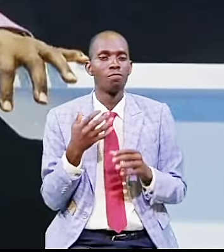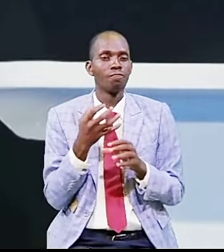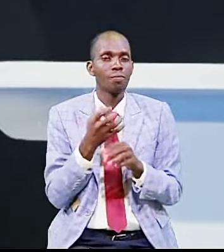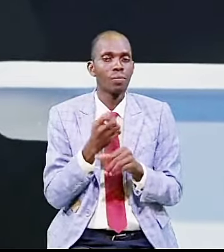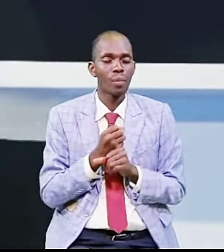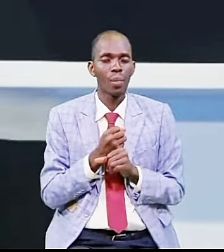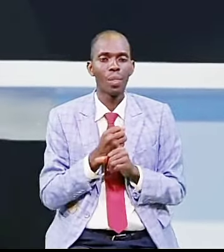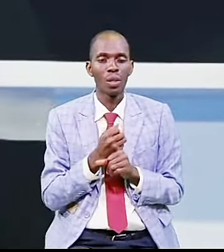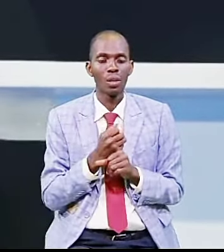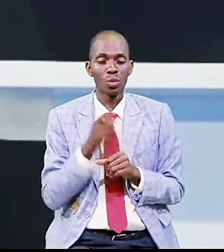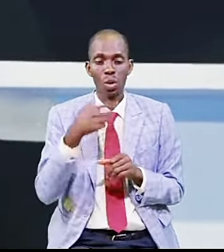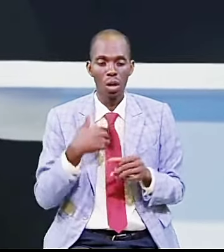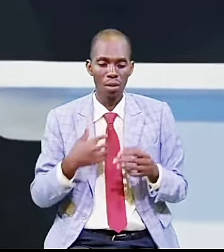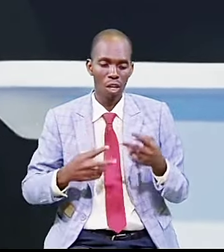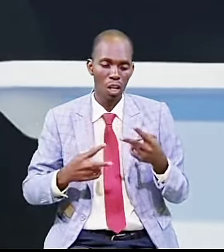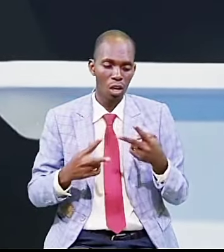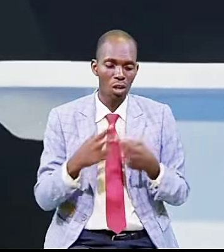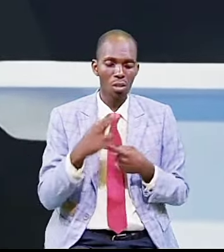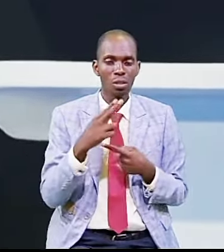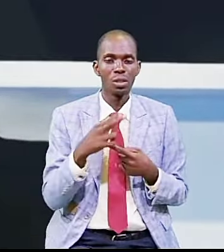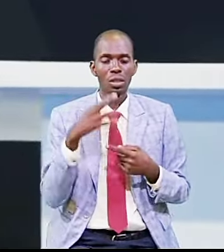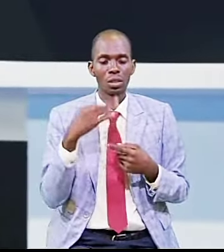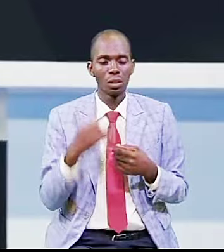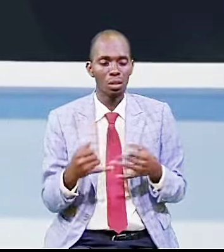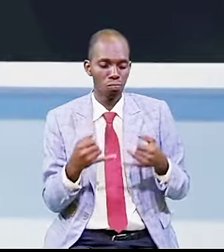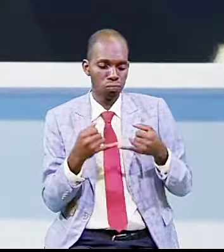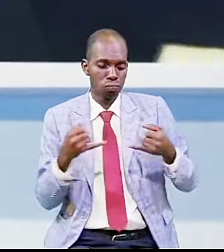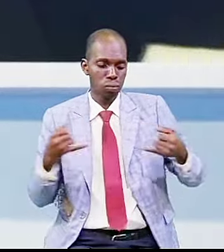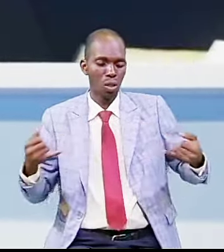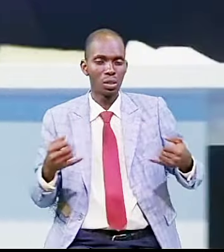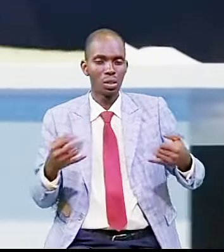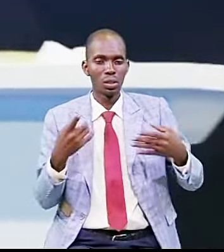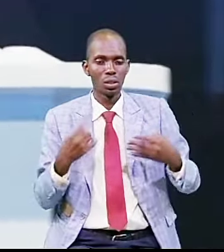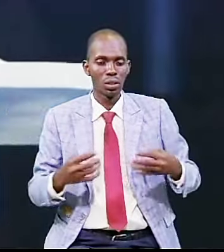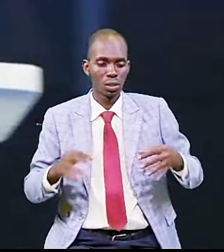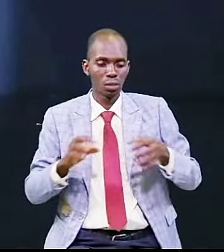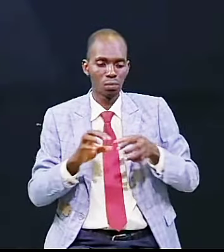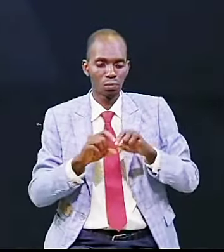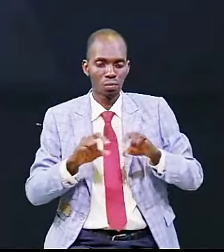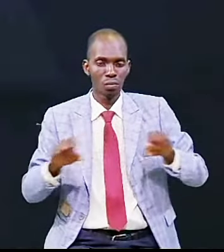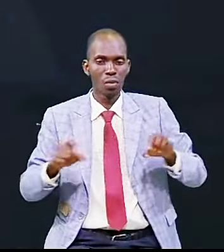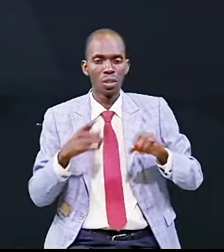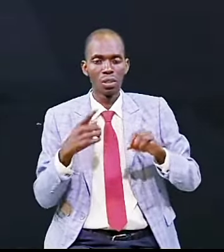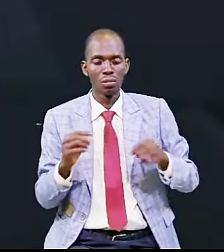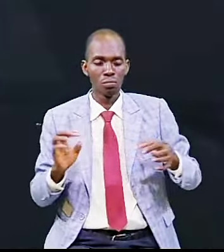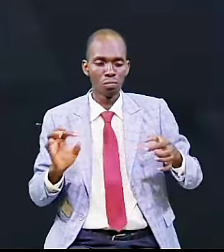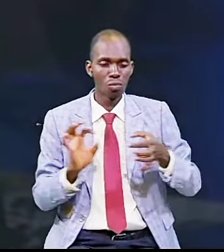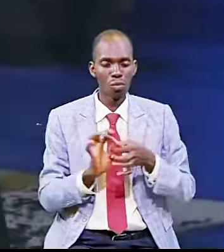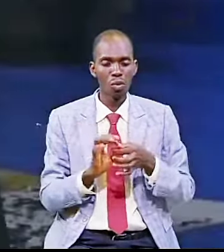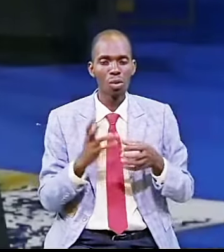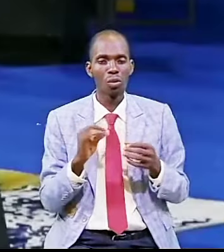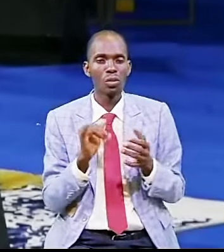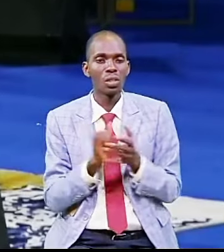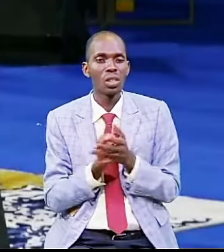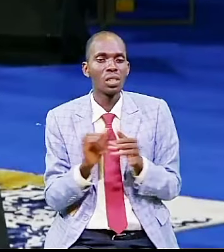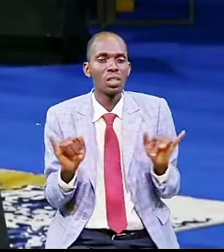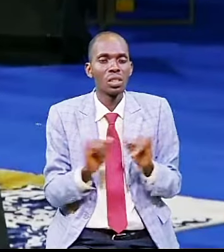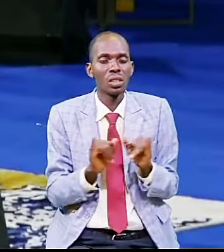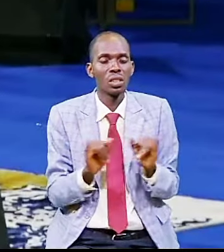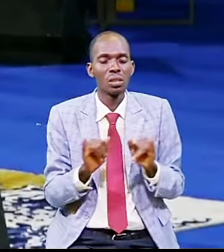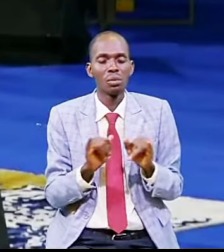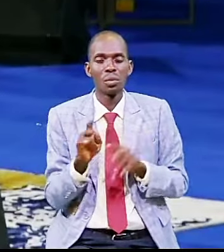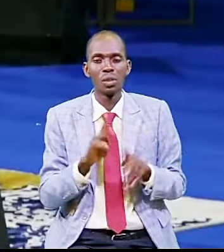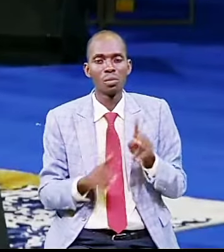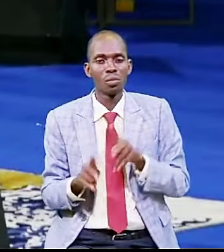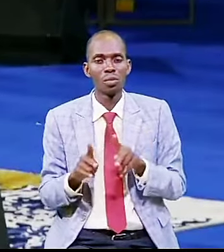chain, you cut the link with all the sin partners you have urged before you